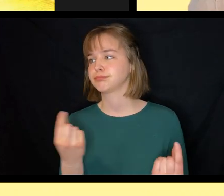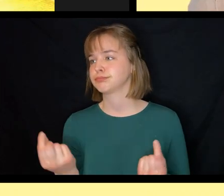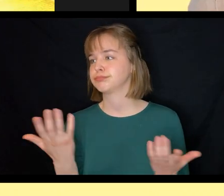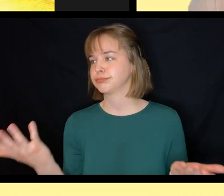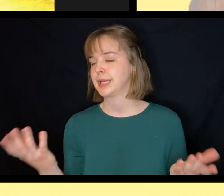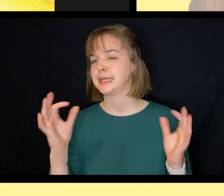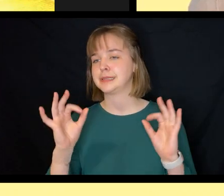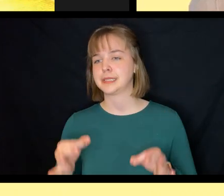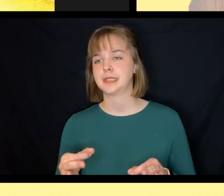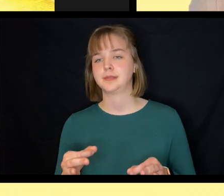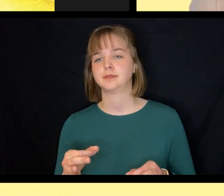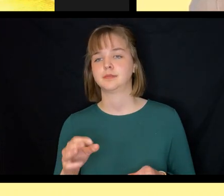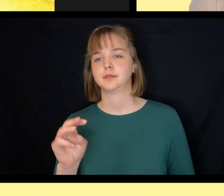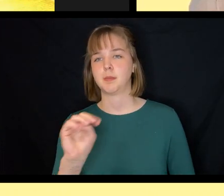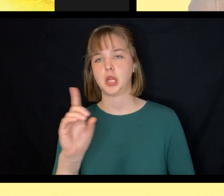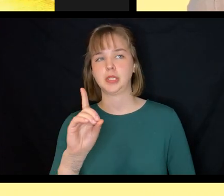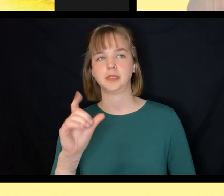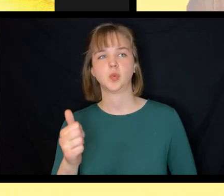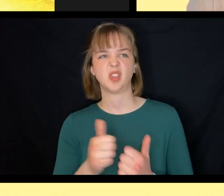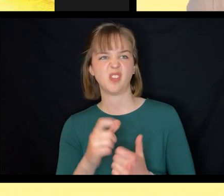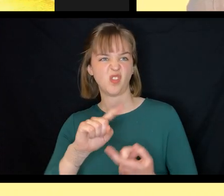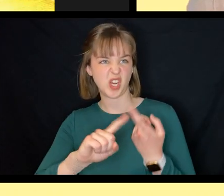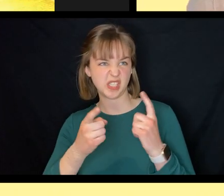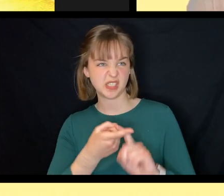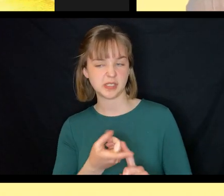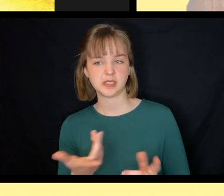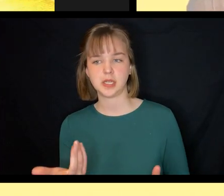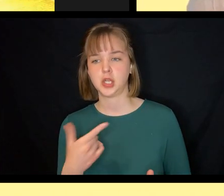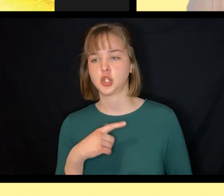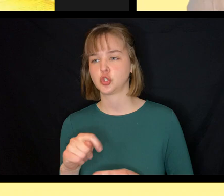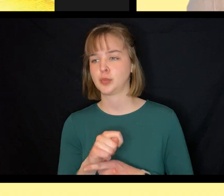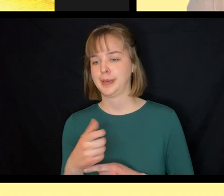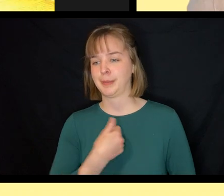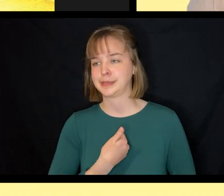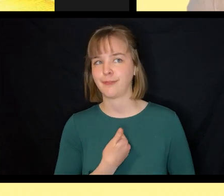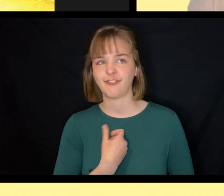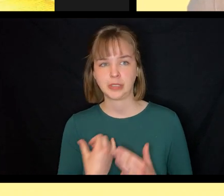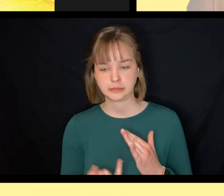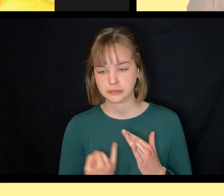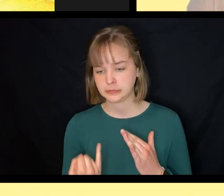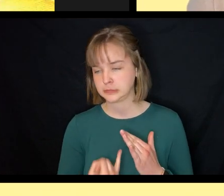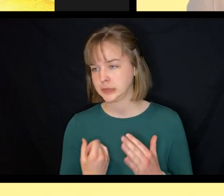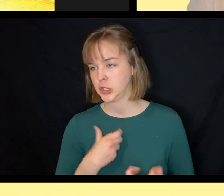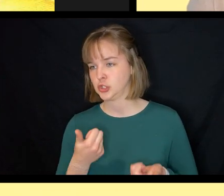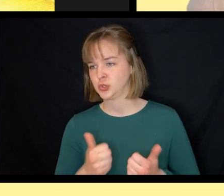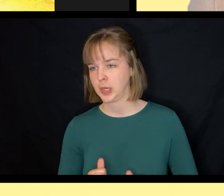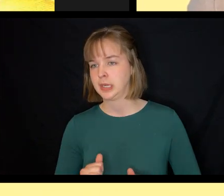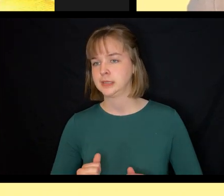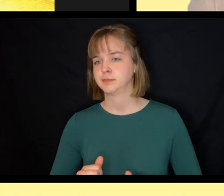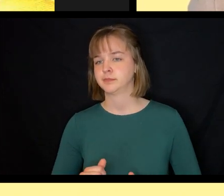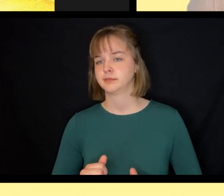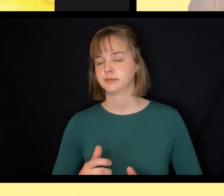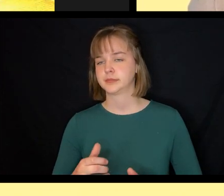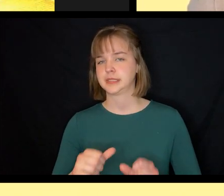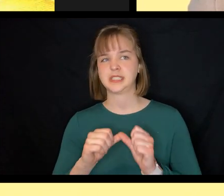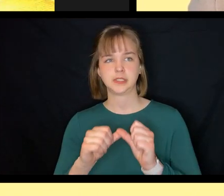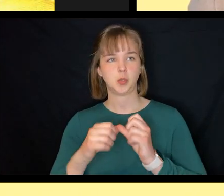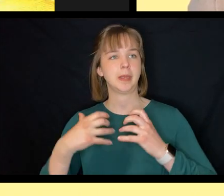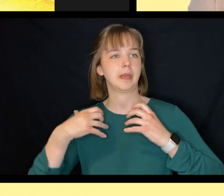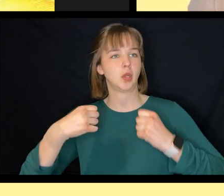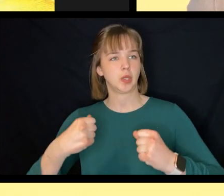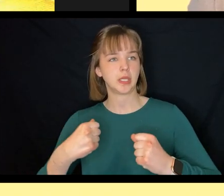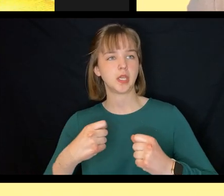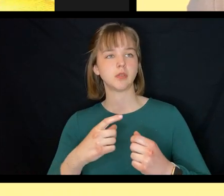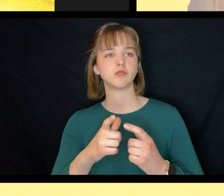my friends, and I was just training on my own. I was trying to find pool time. I was doing a lot of like cardio,